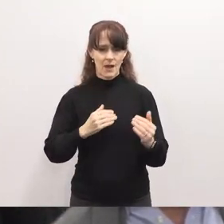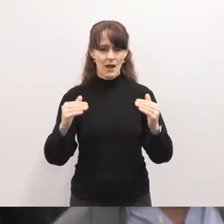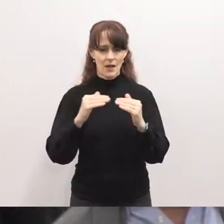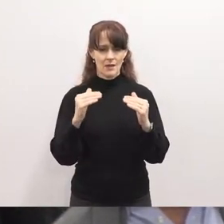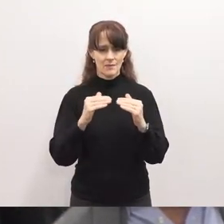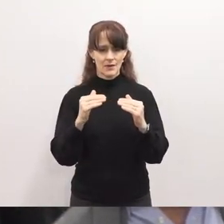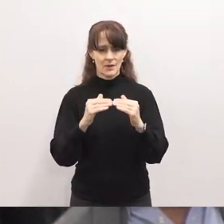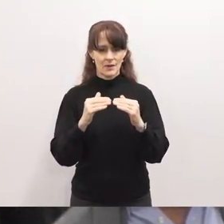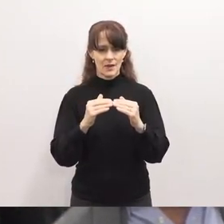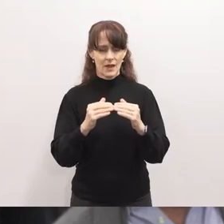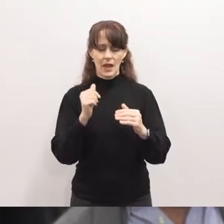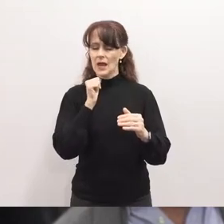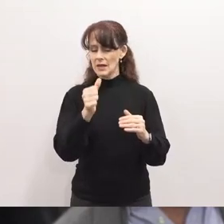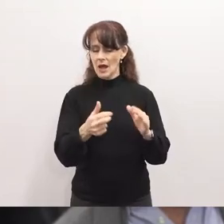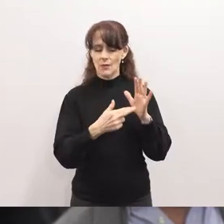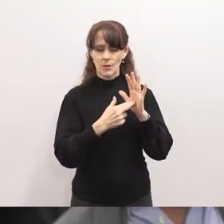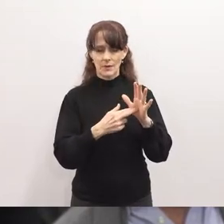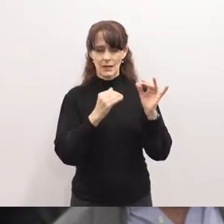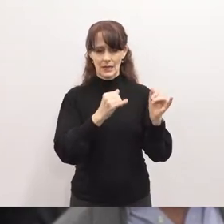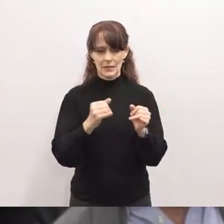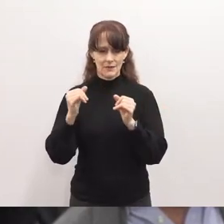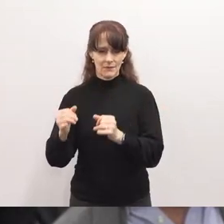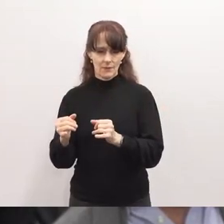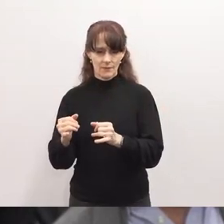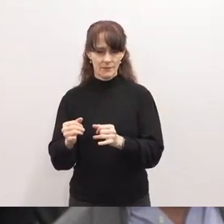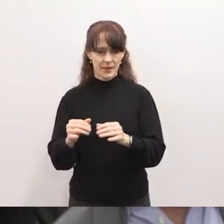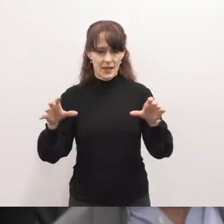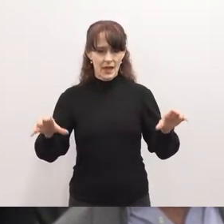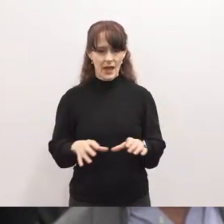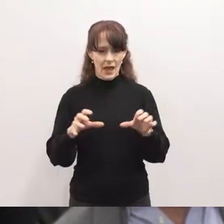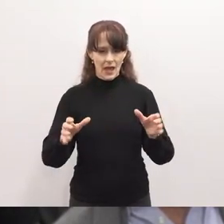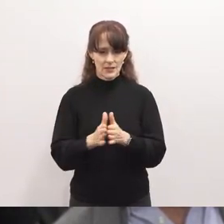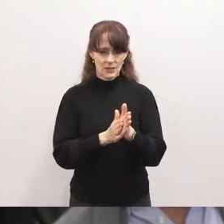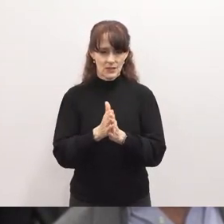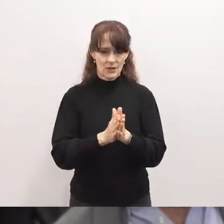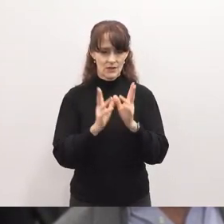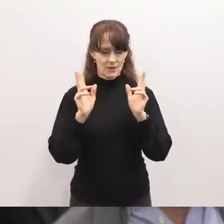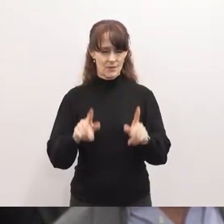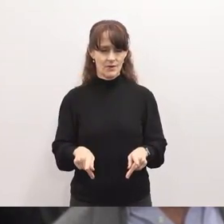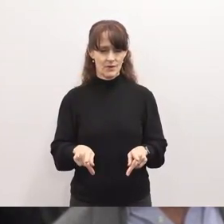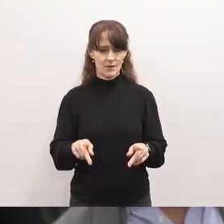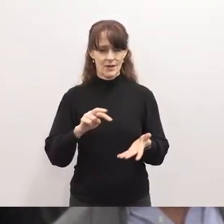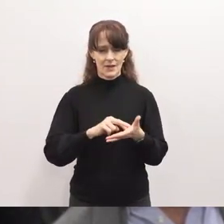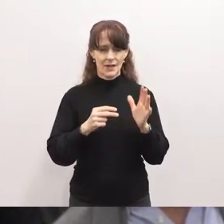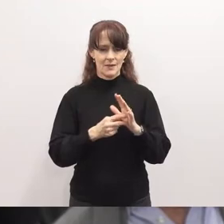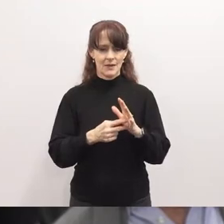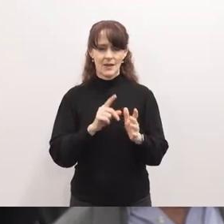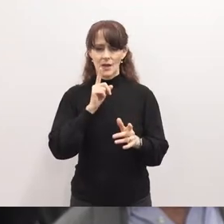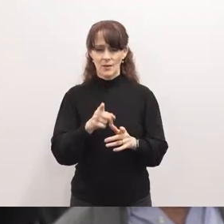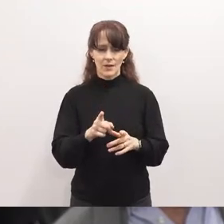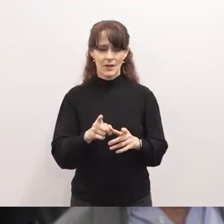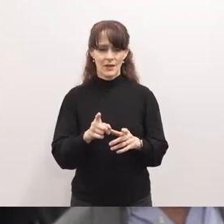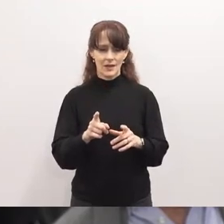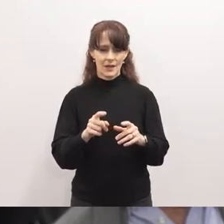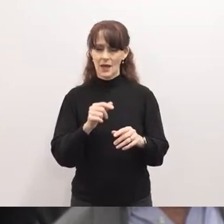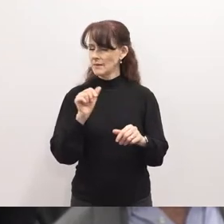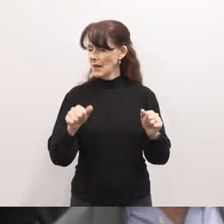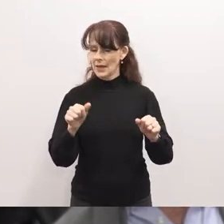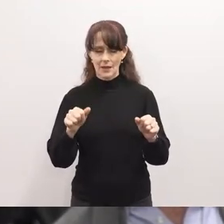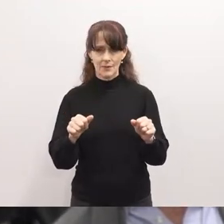and underrepresented individuals because I am an action-driven individual. In other words, I am simply incapable of